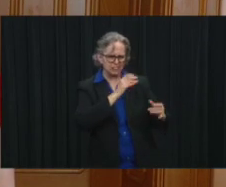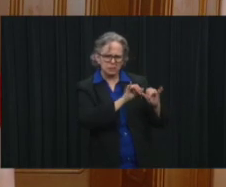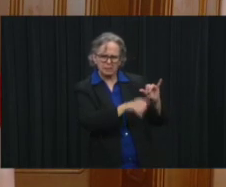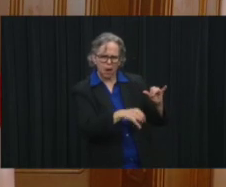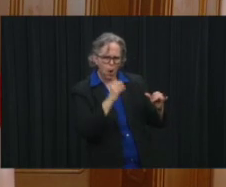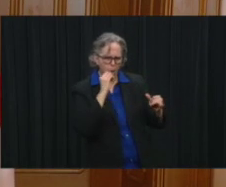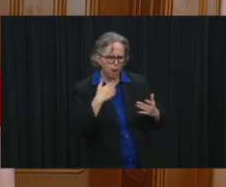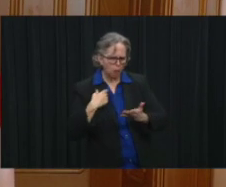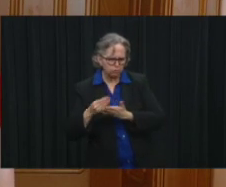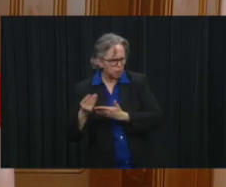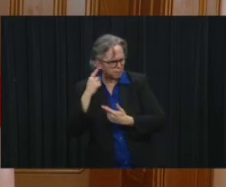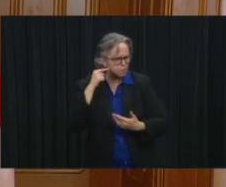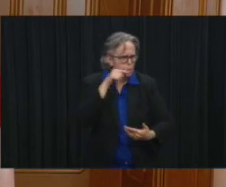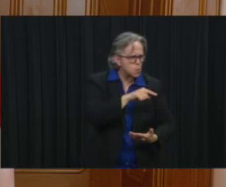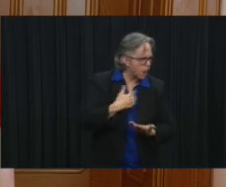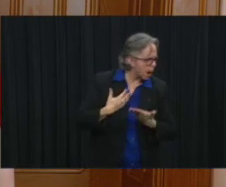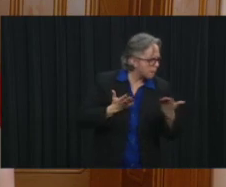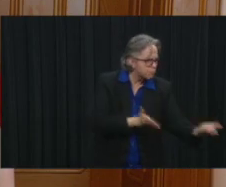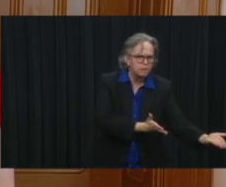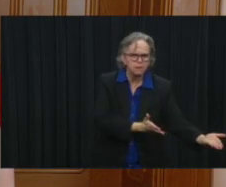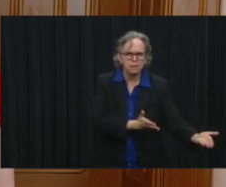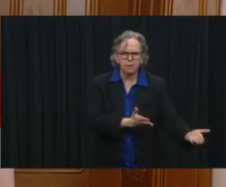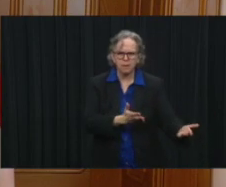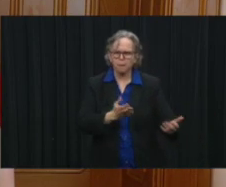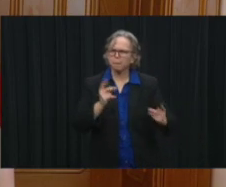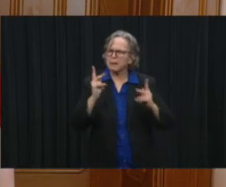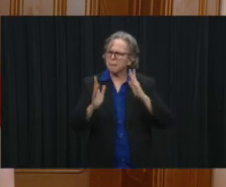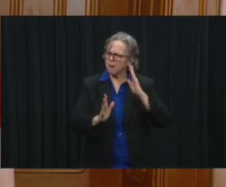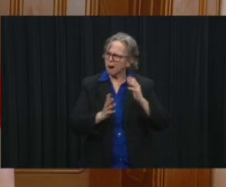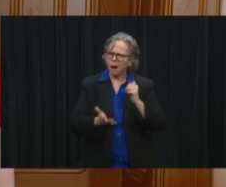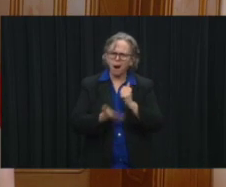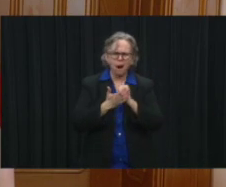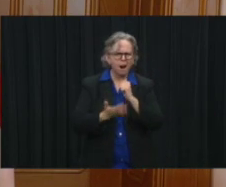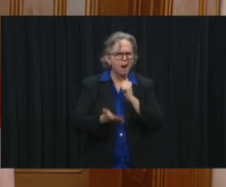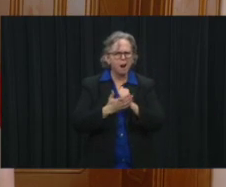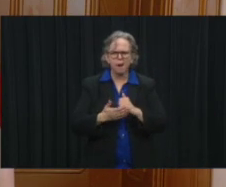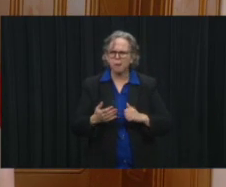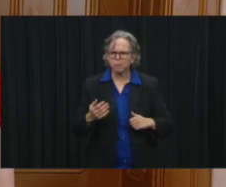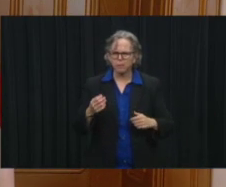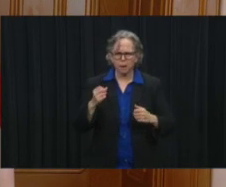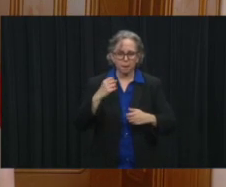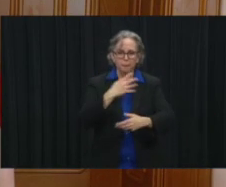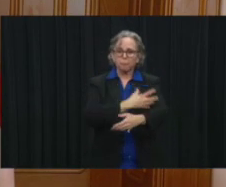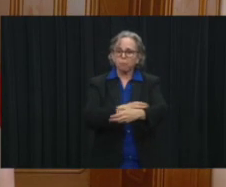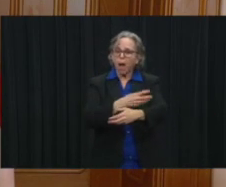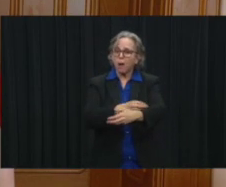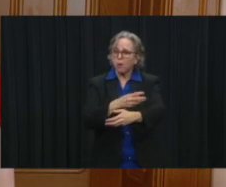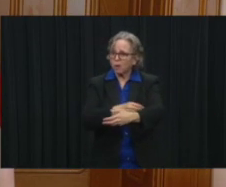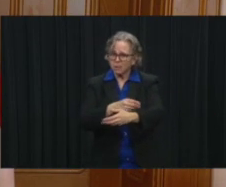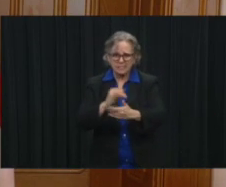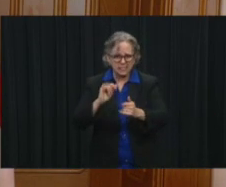community. People are giving blood, and there's a need for that. I'll be at the Dayton Community Blood Center later today giving blood.